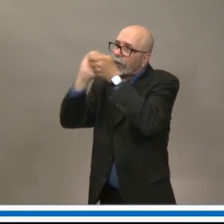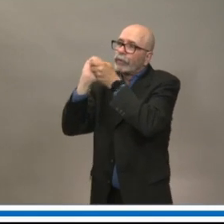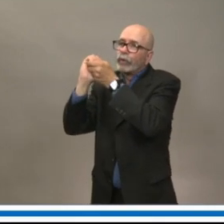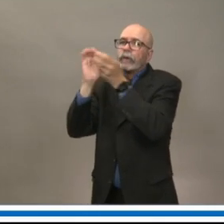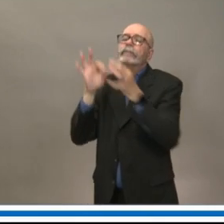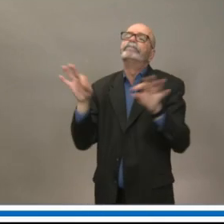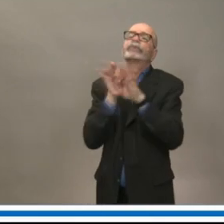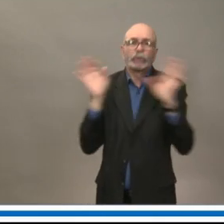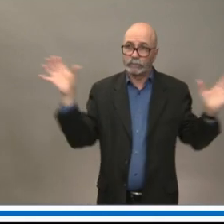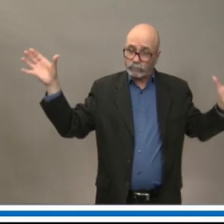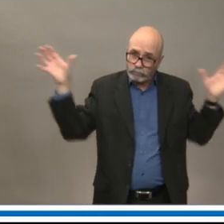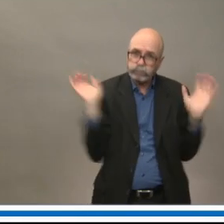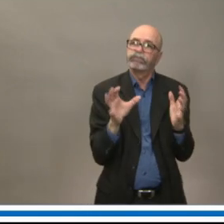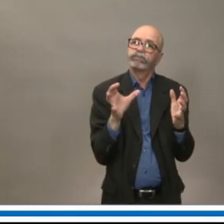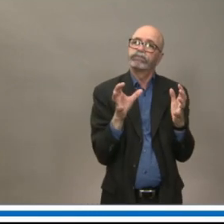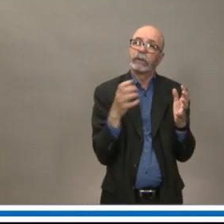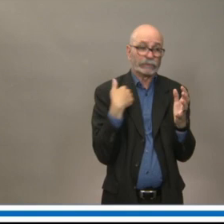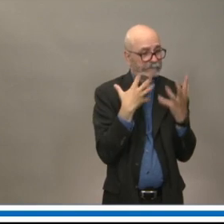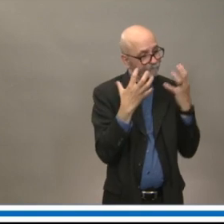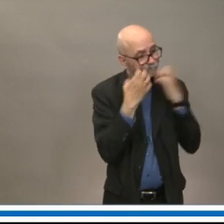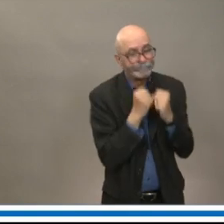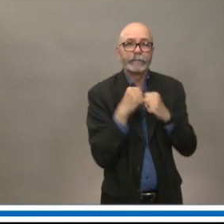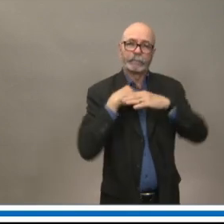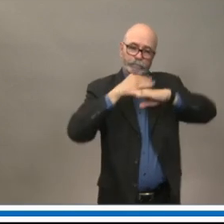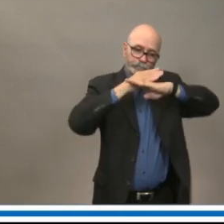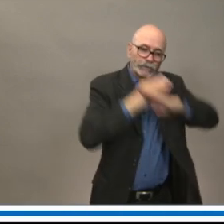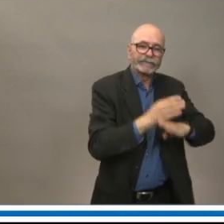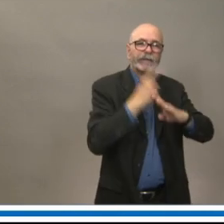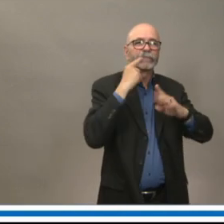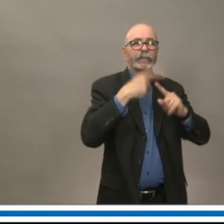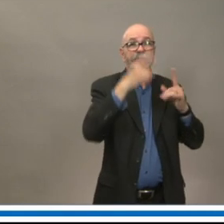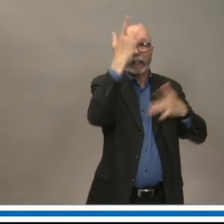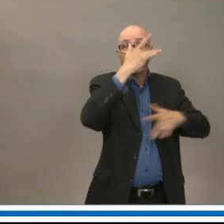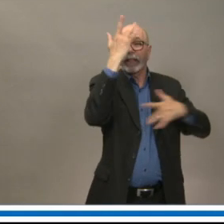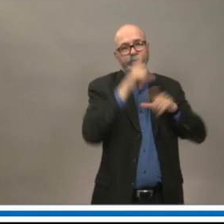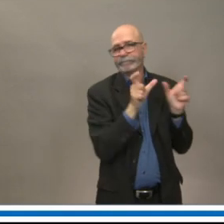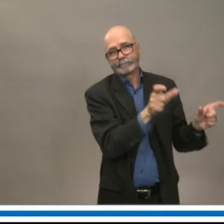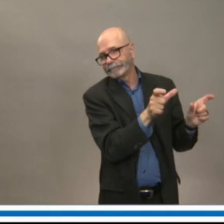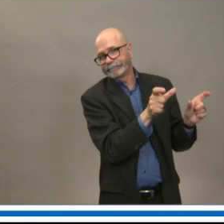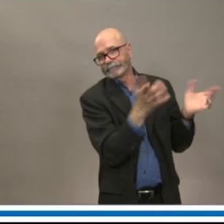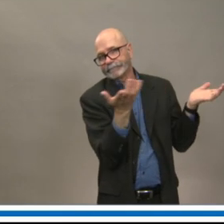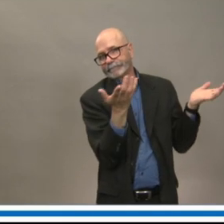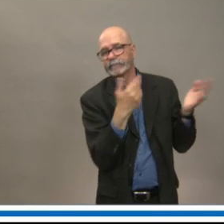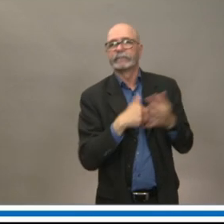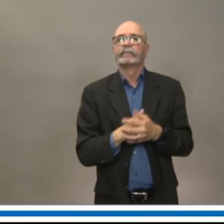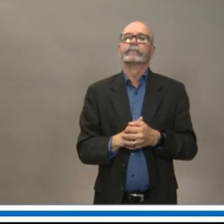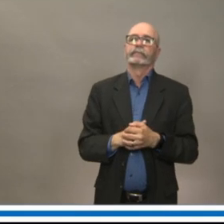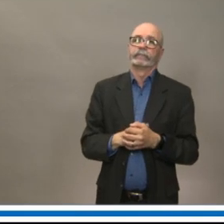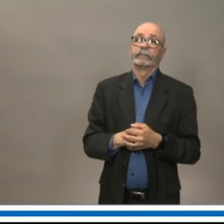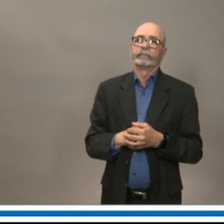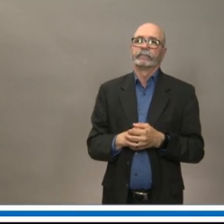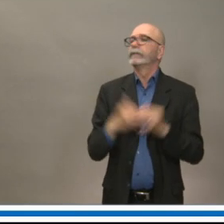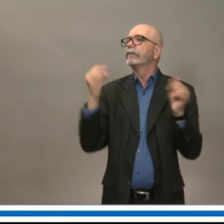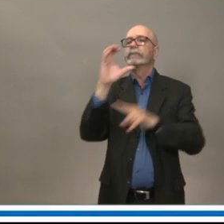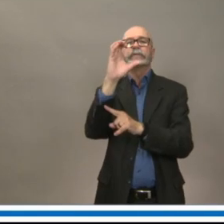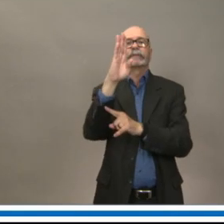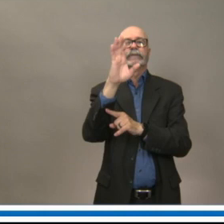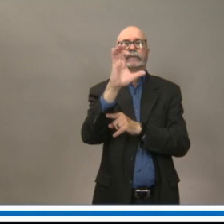most vulnerable and long-term care facilities. Next question will go to CBC's Shayna Luck.